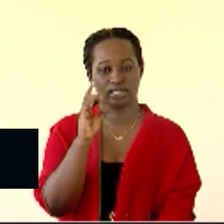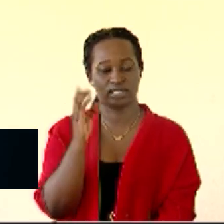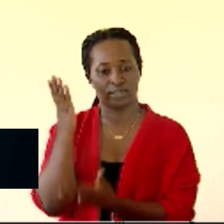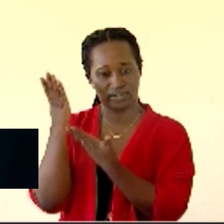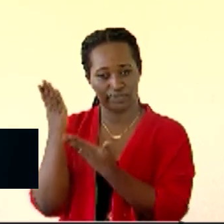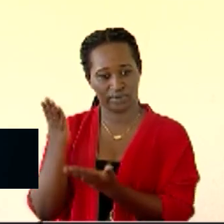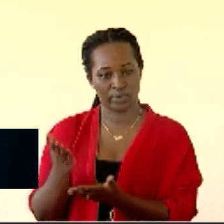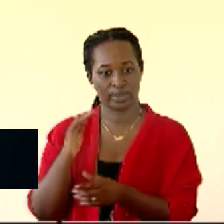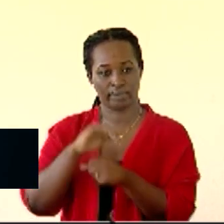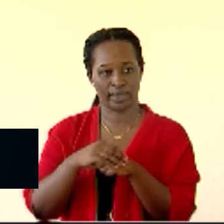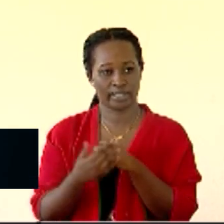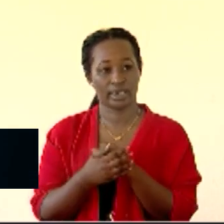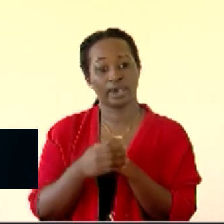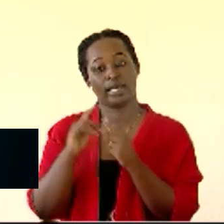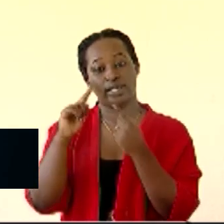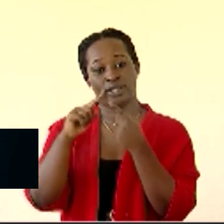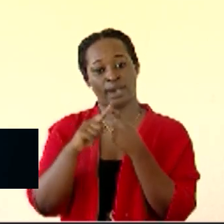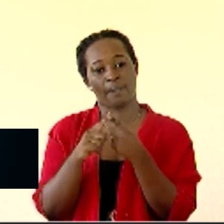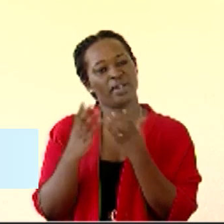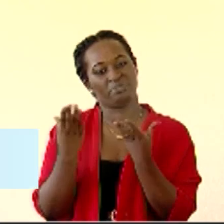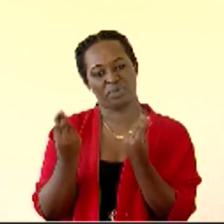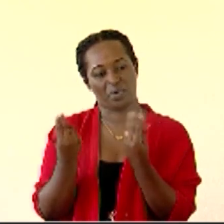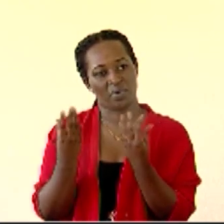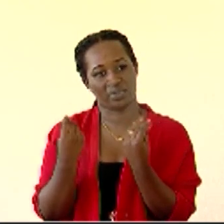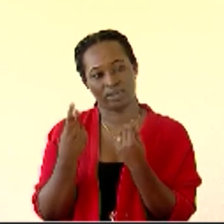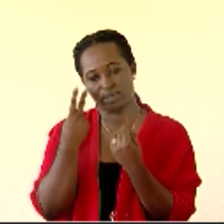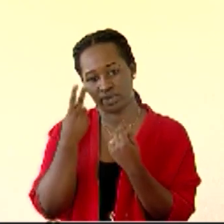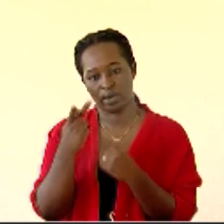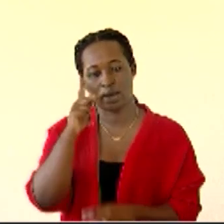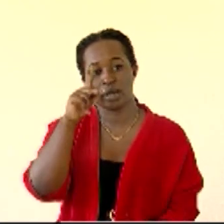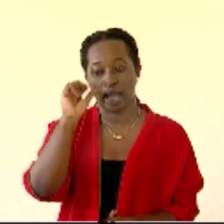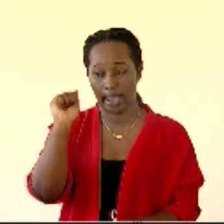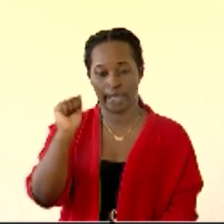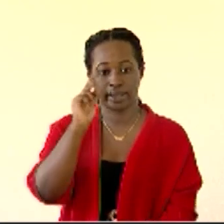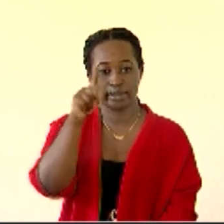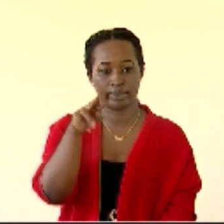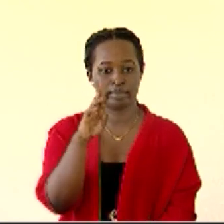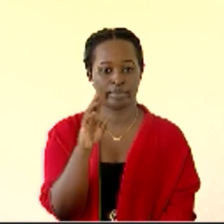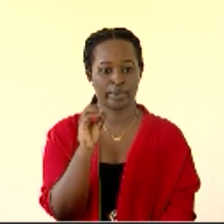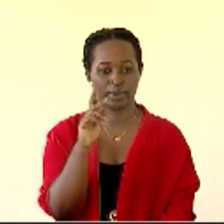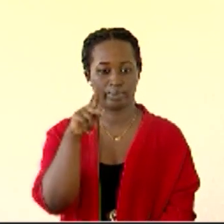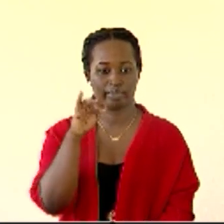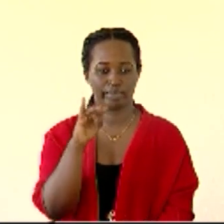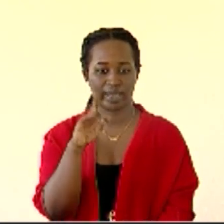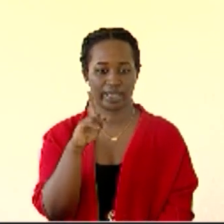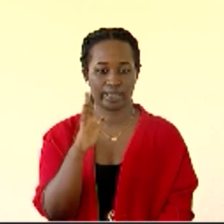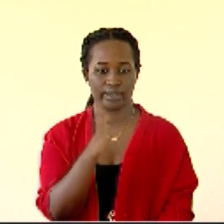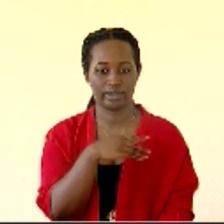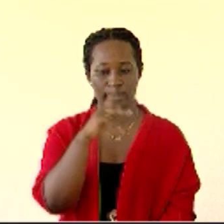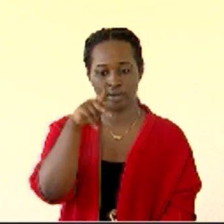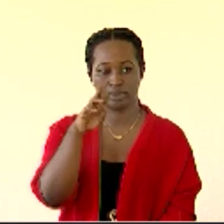is very simple, so you need to look at propyl propanoate. So this is the